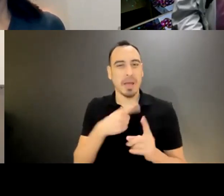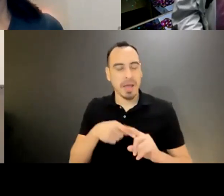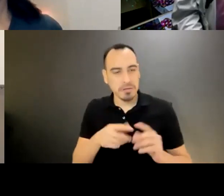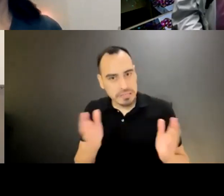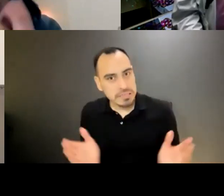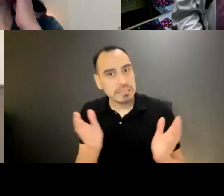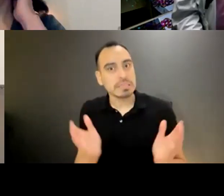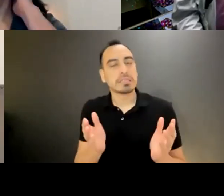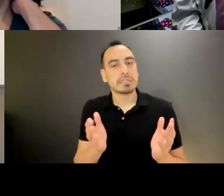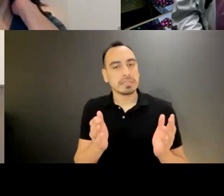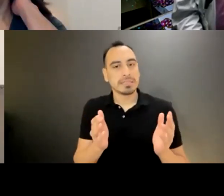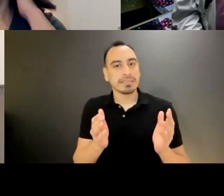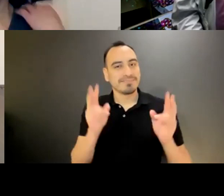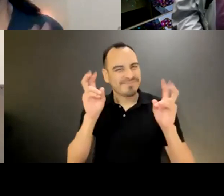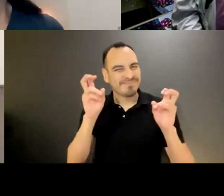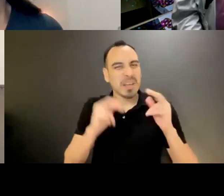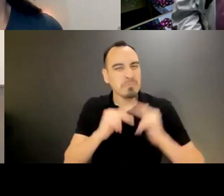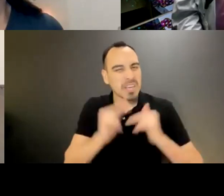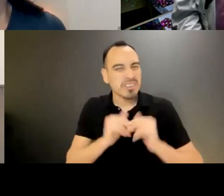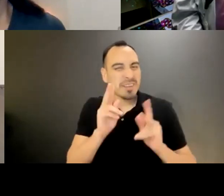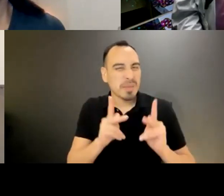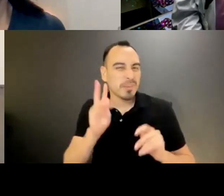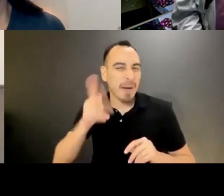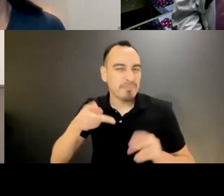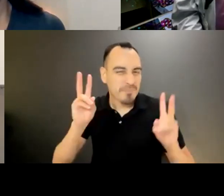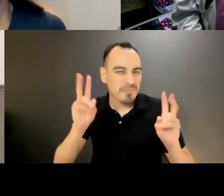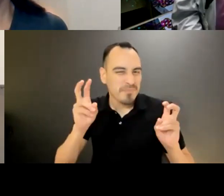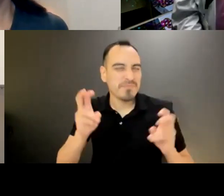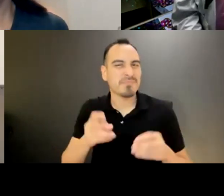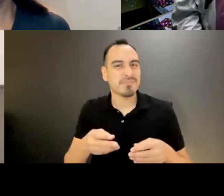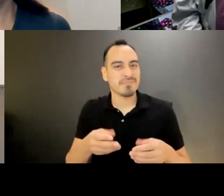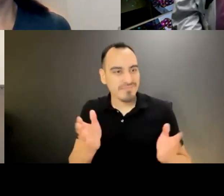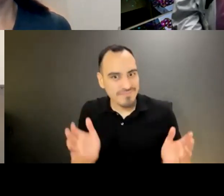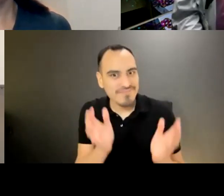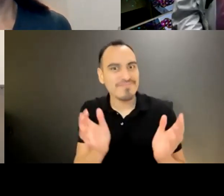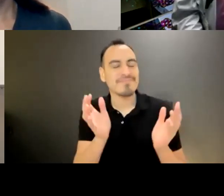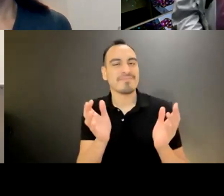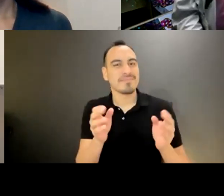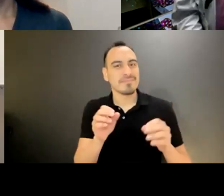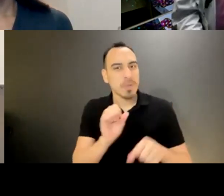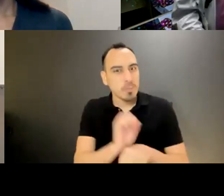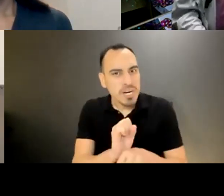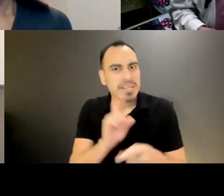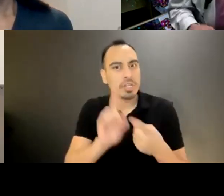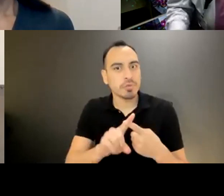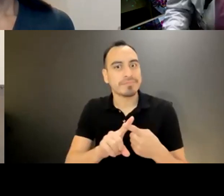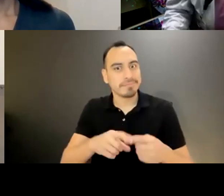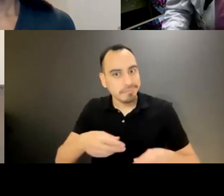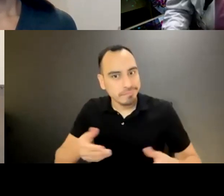their strength and energy back. It's a major